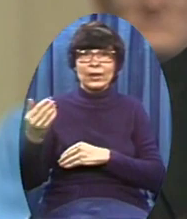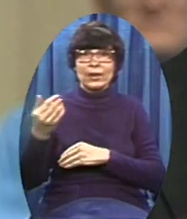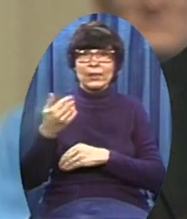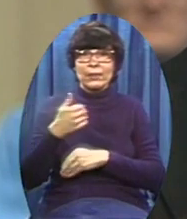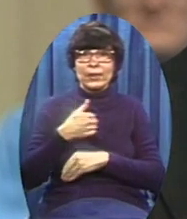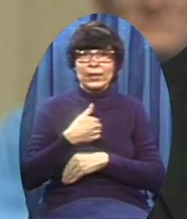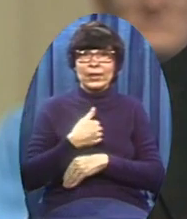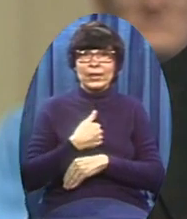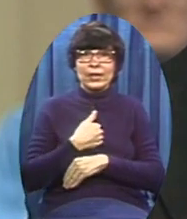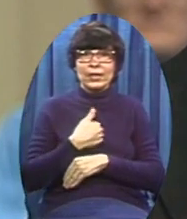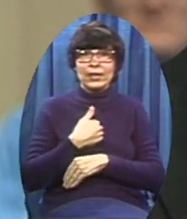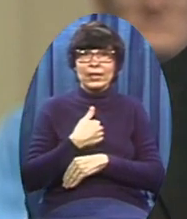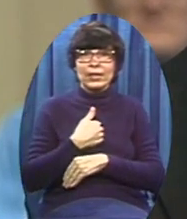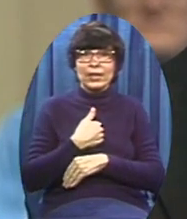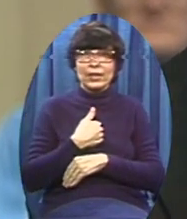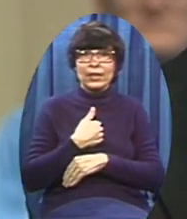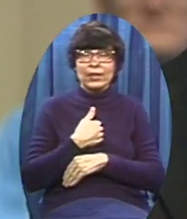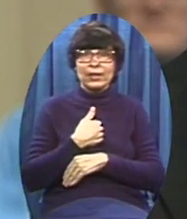And me.